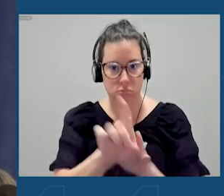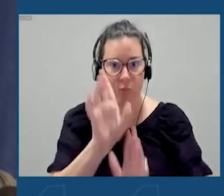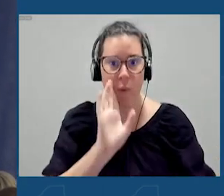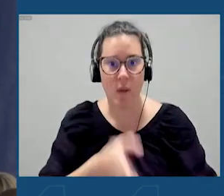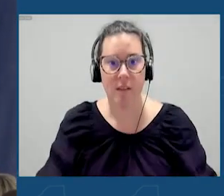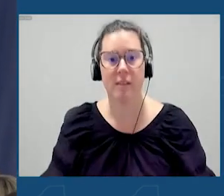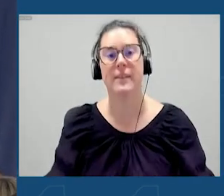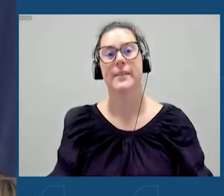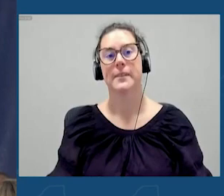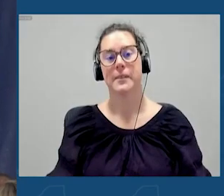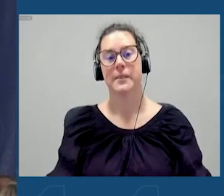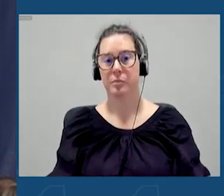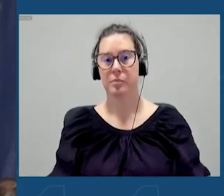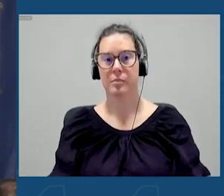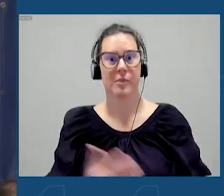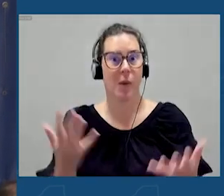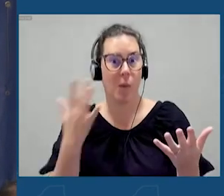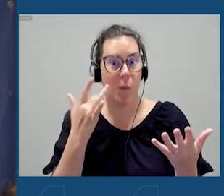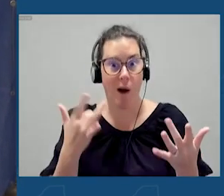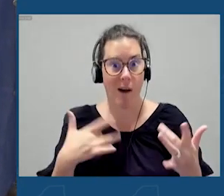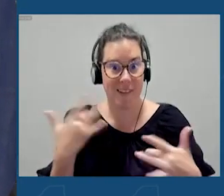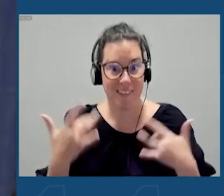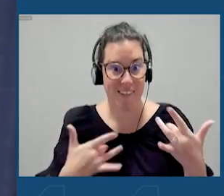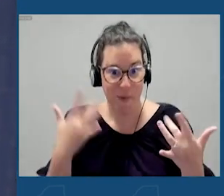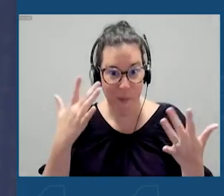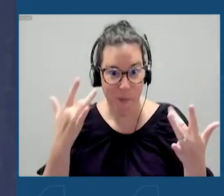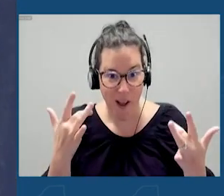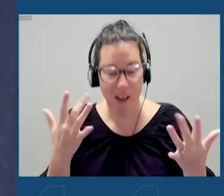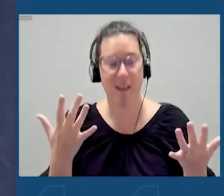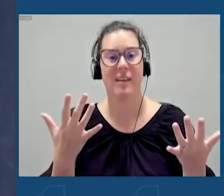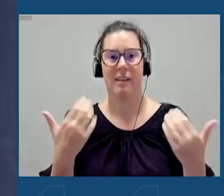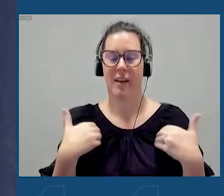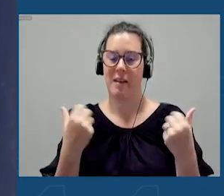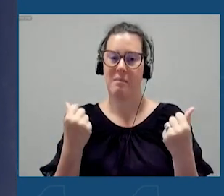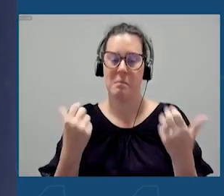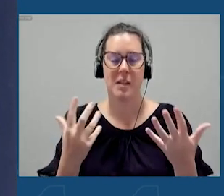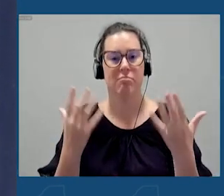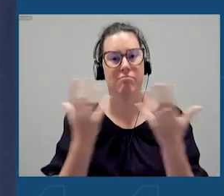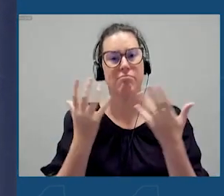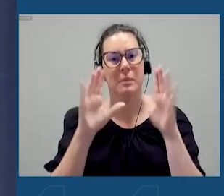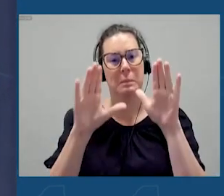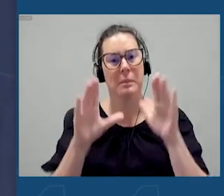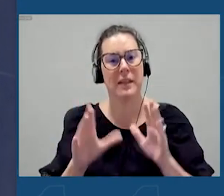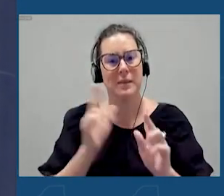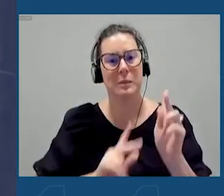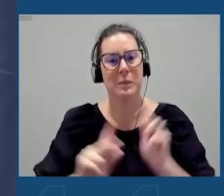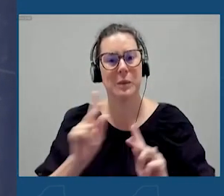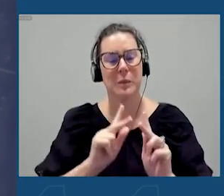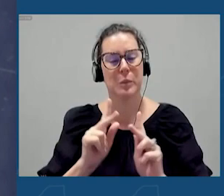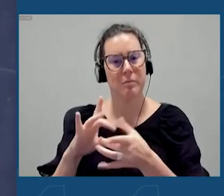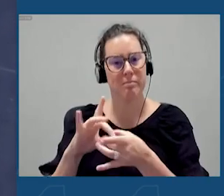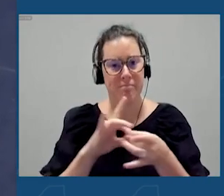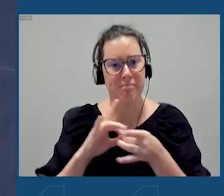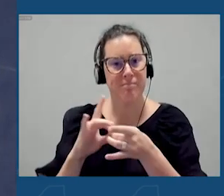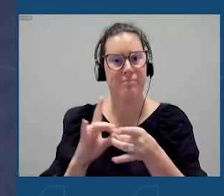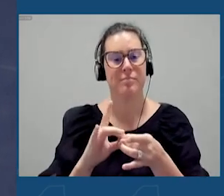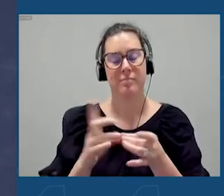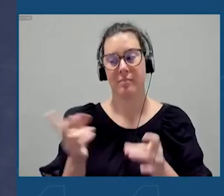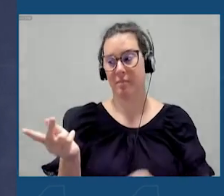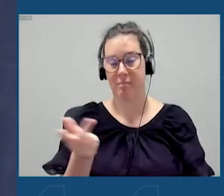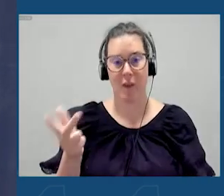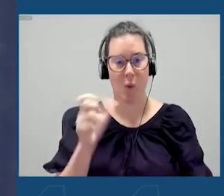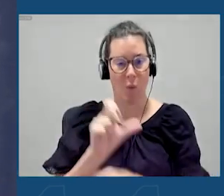And what is so exciting is that I'm joined by incredible individuals who've worked so hard to make this